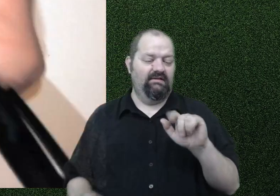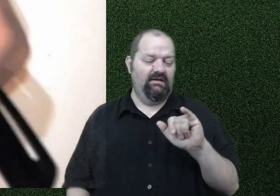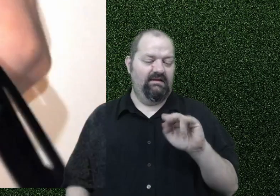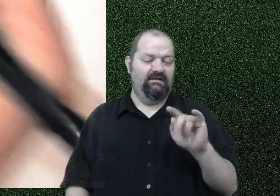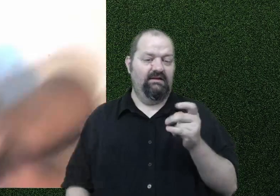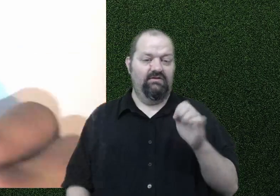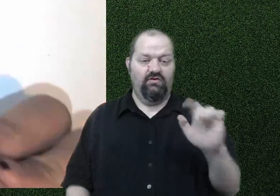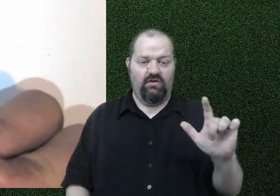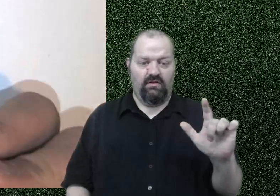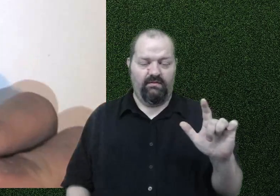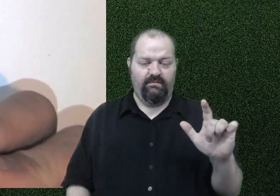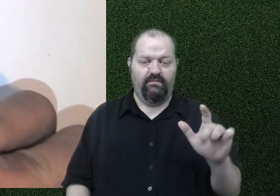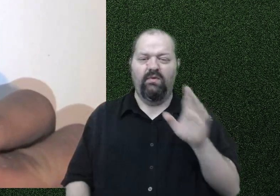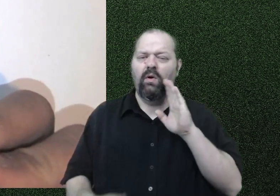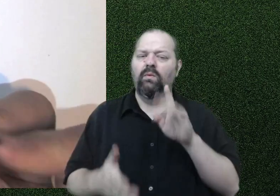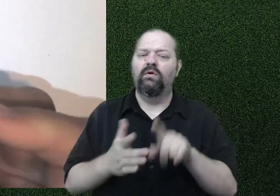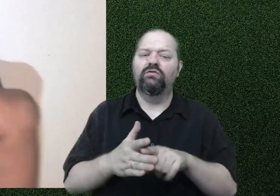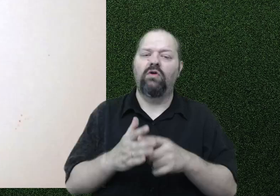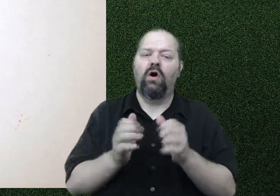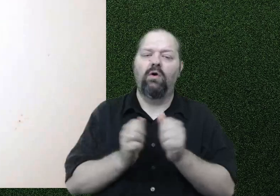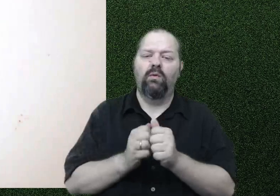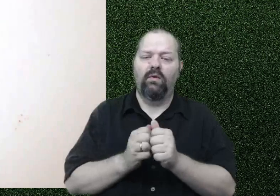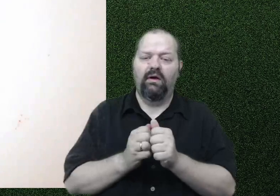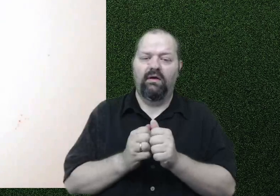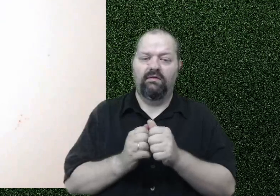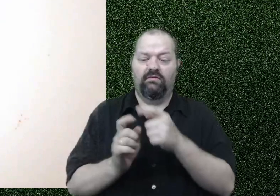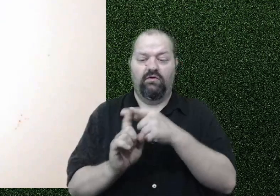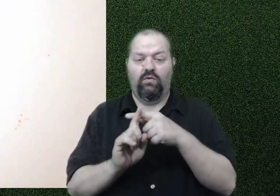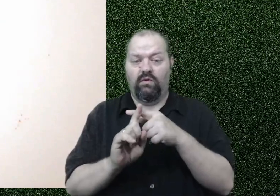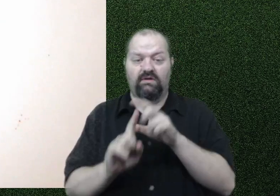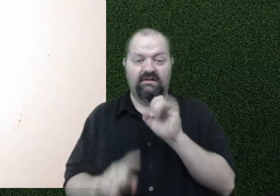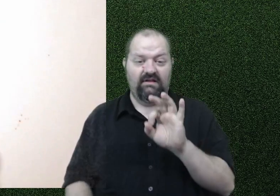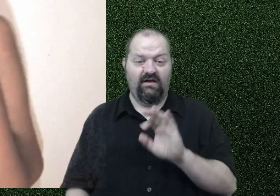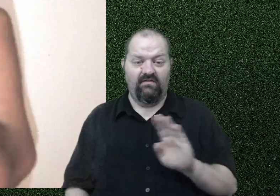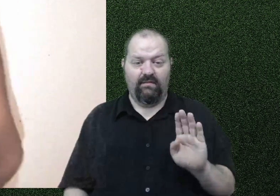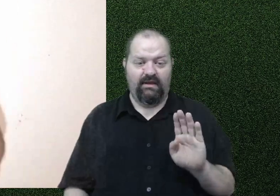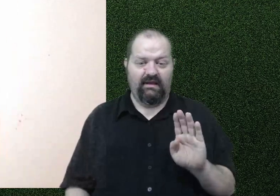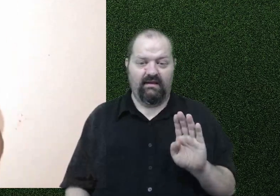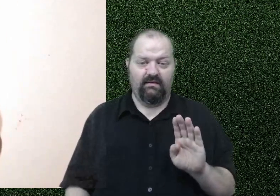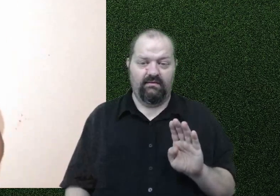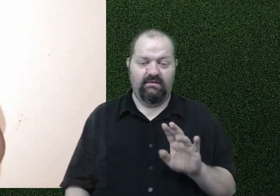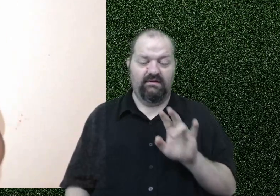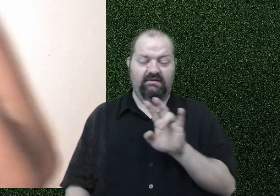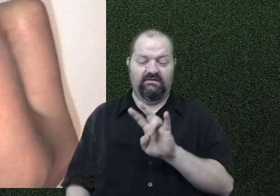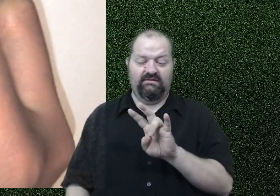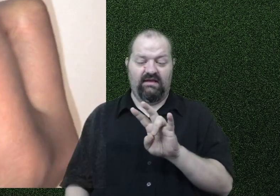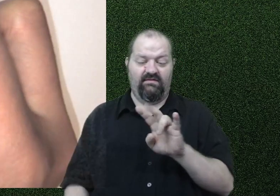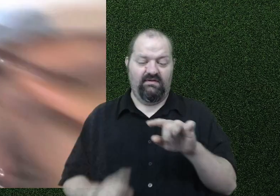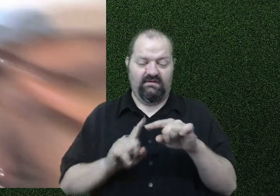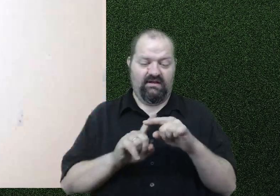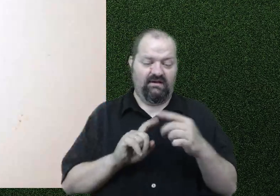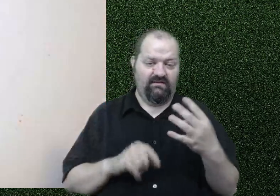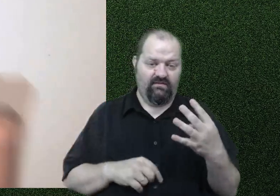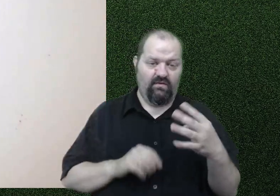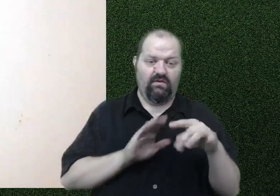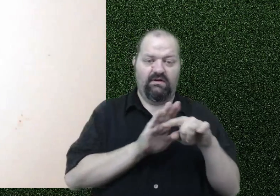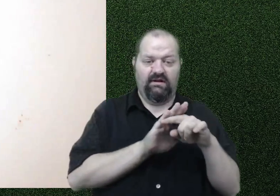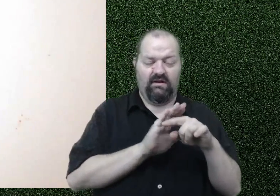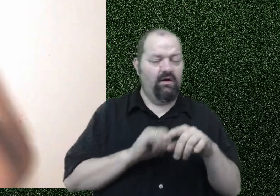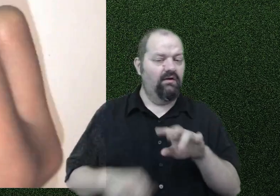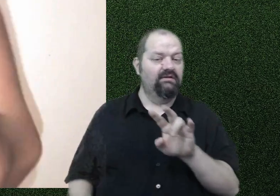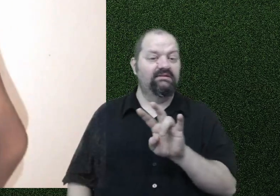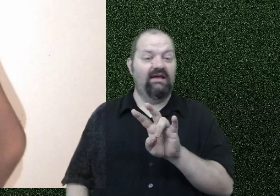I'm going to start with the coordinates of B. So 7, -4, -1.